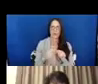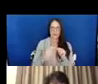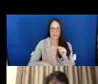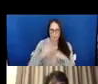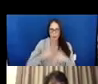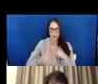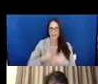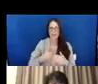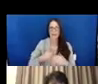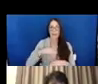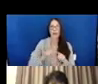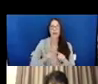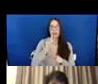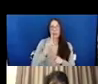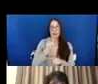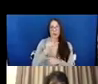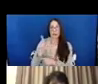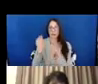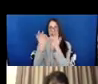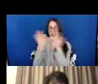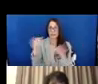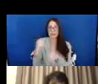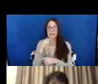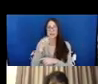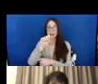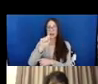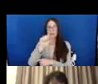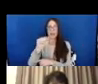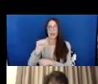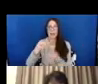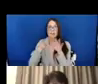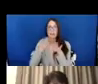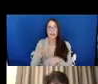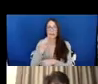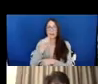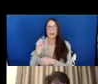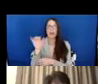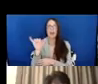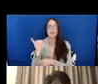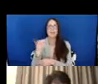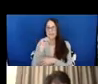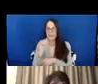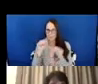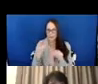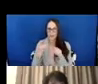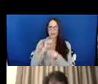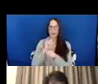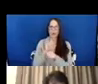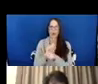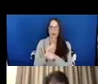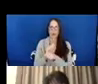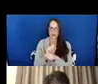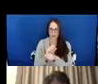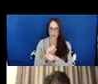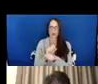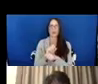upper left side, the text reads, SSA defines disability as the inability to work, which sits above